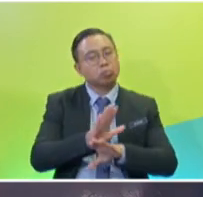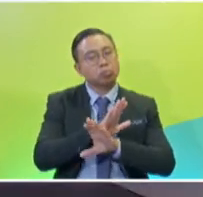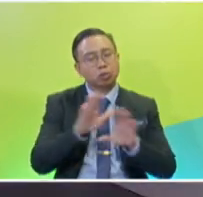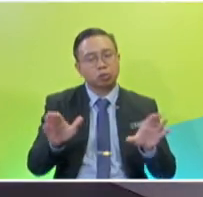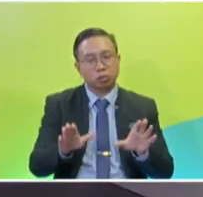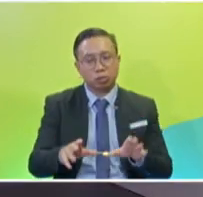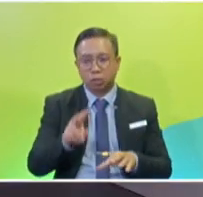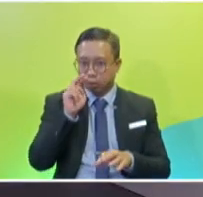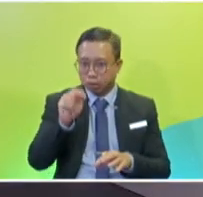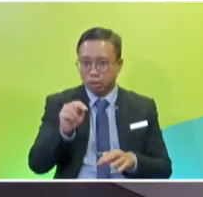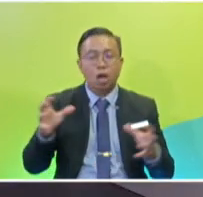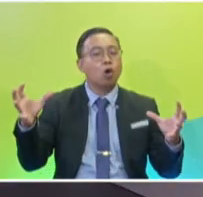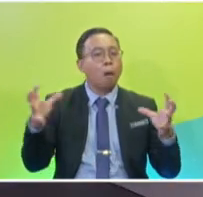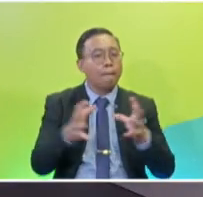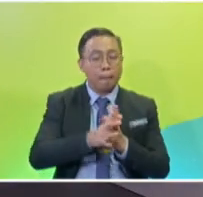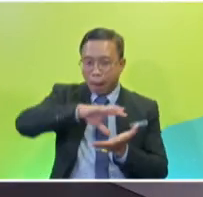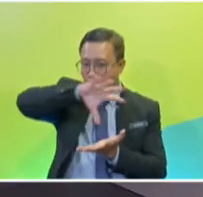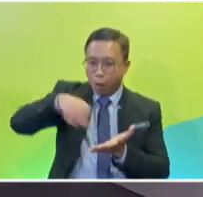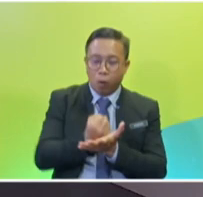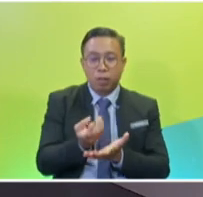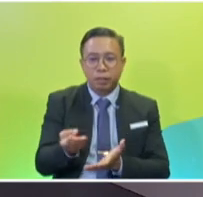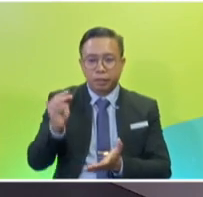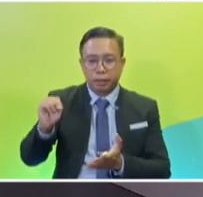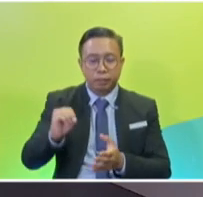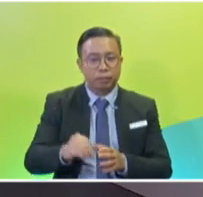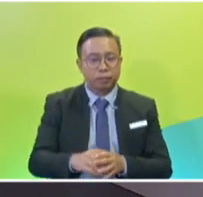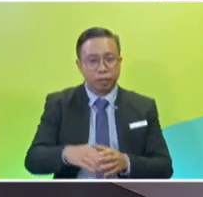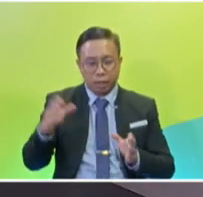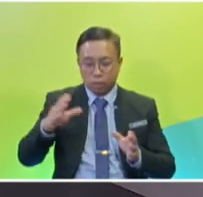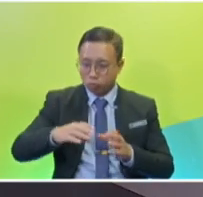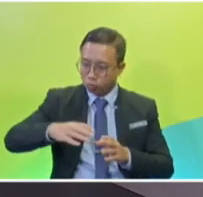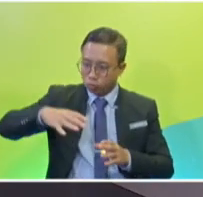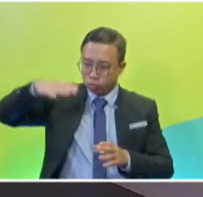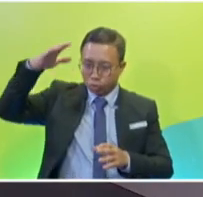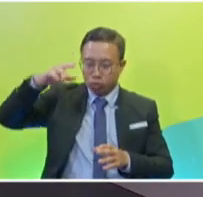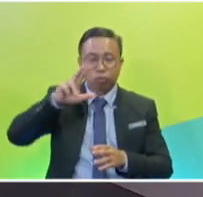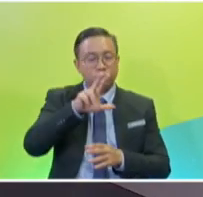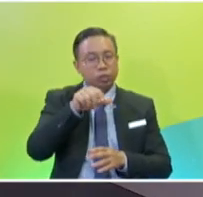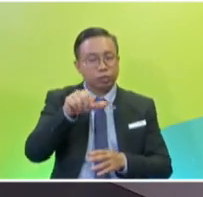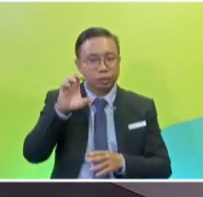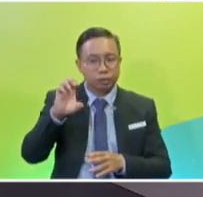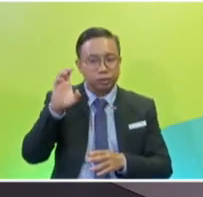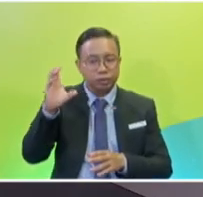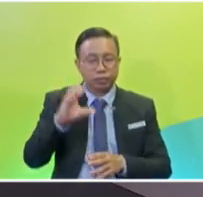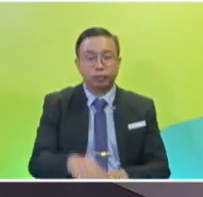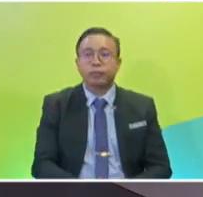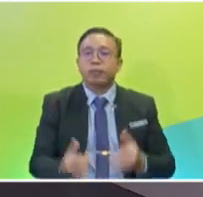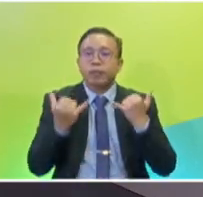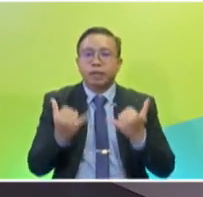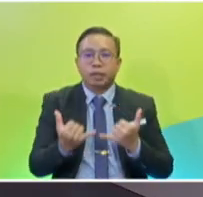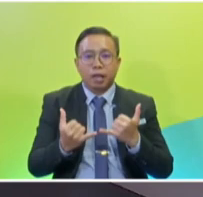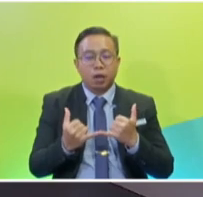You need to combine all them together and grow the process using TEEEC, okay? Now,